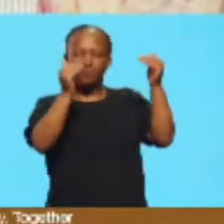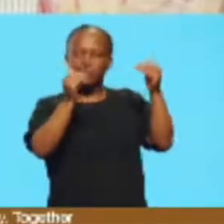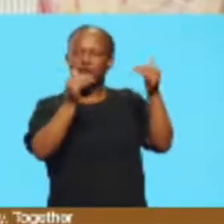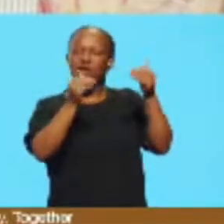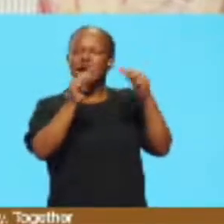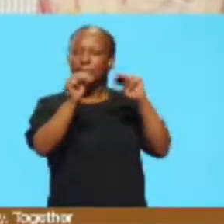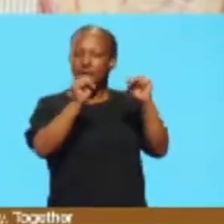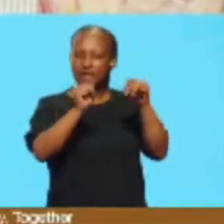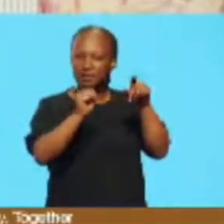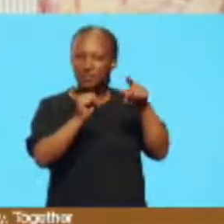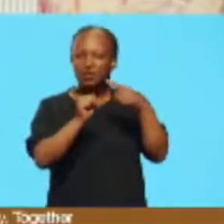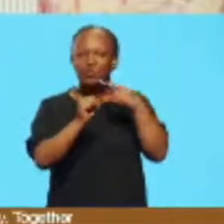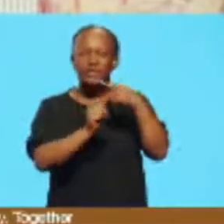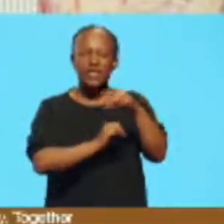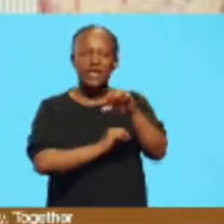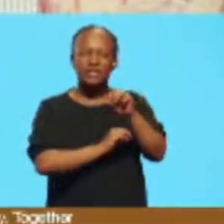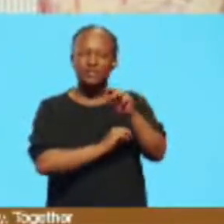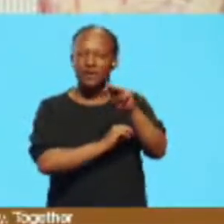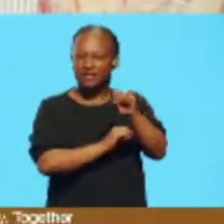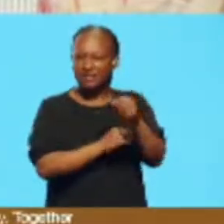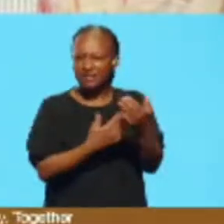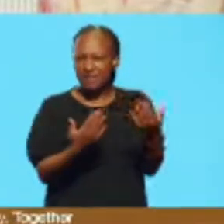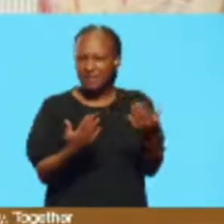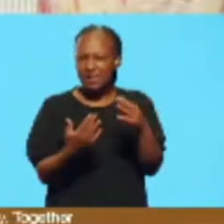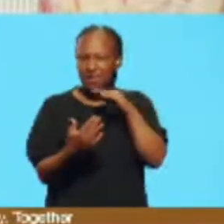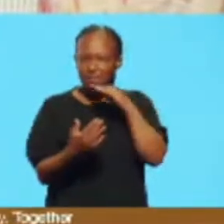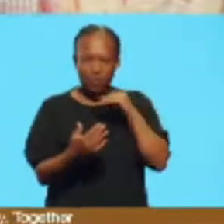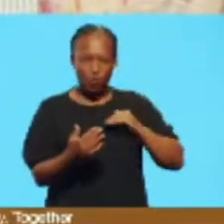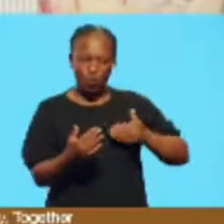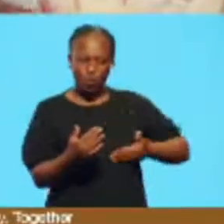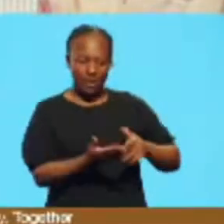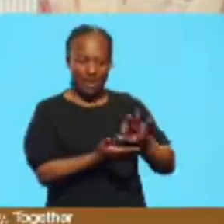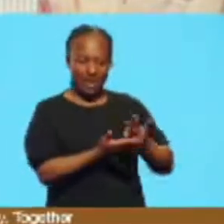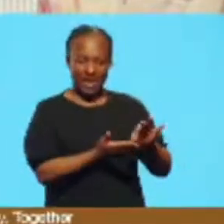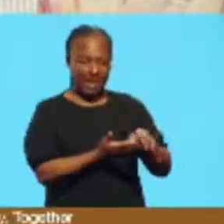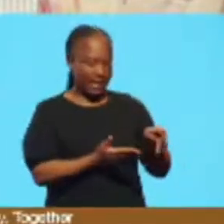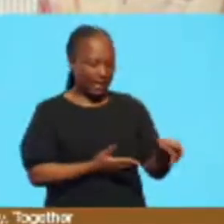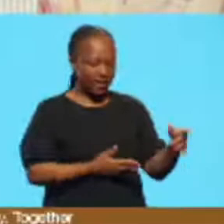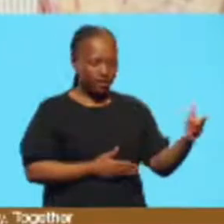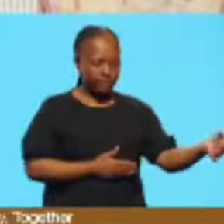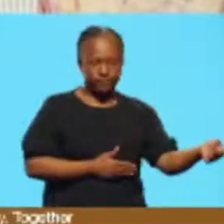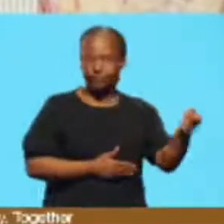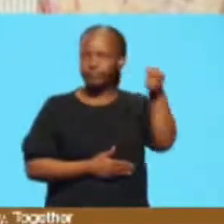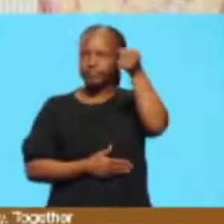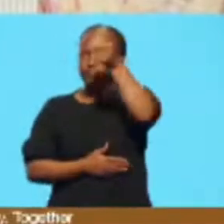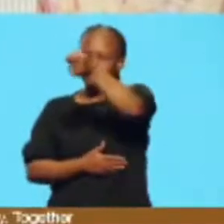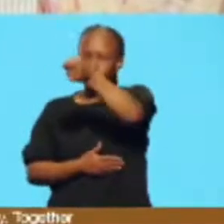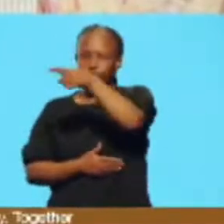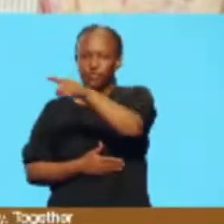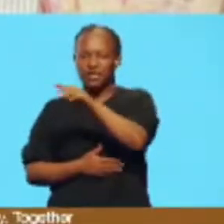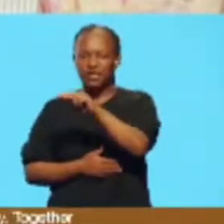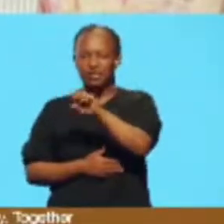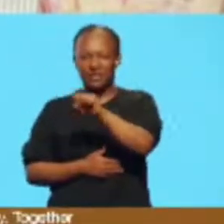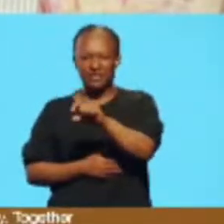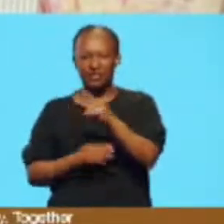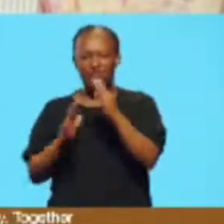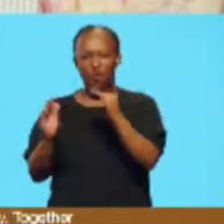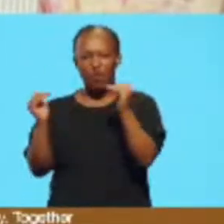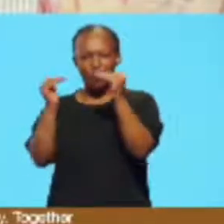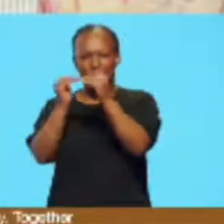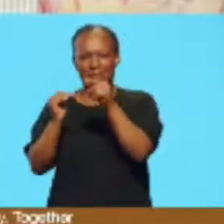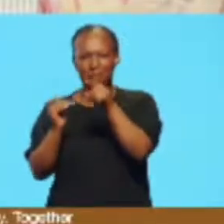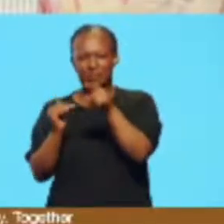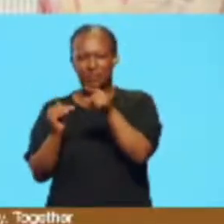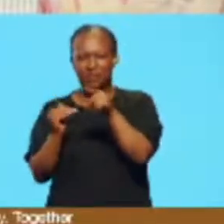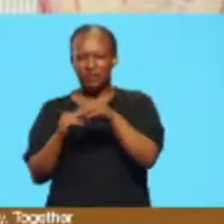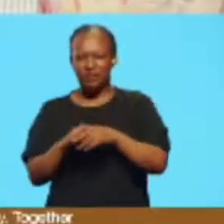we are saying SMS, but now are we going to take a woman from cleaning to becoming an SMS for us to get the equity? So hence